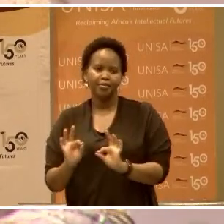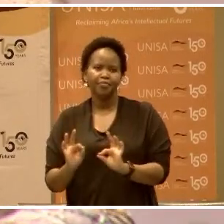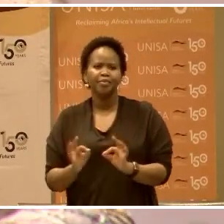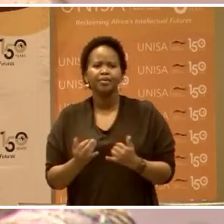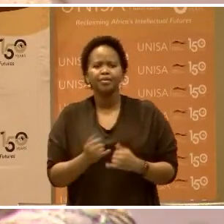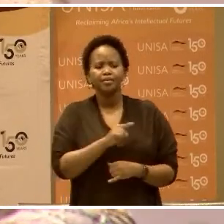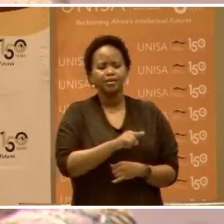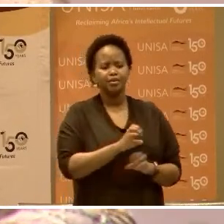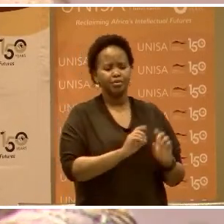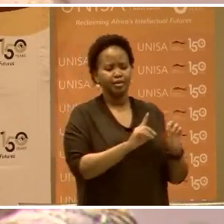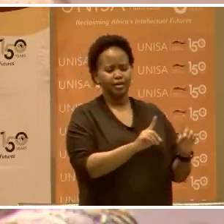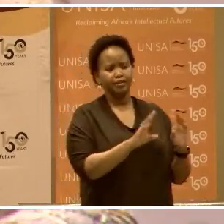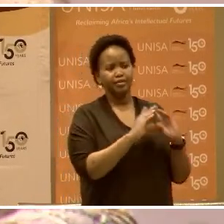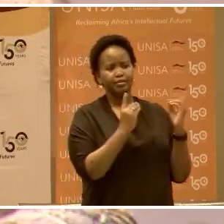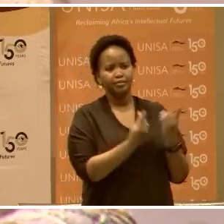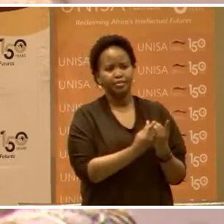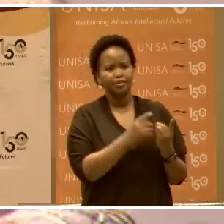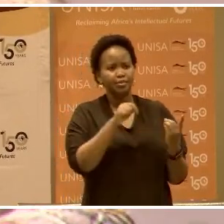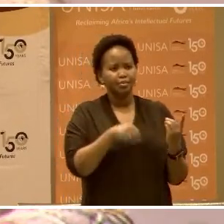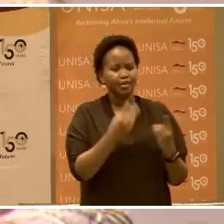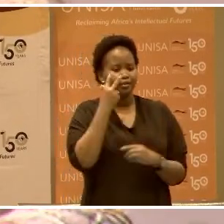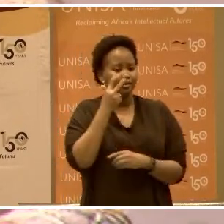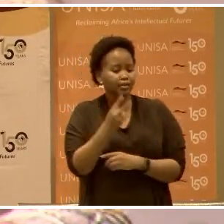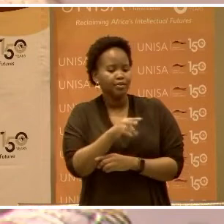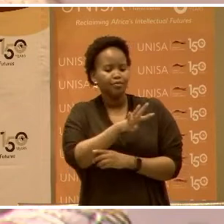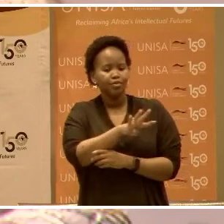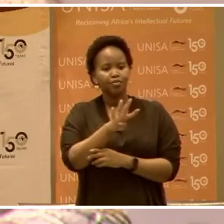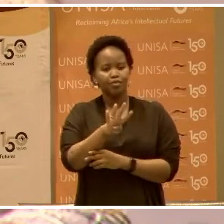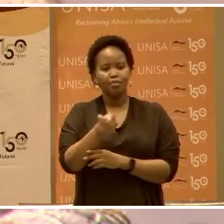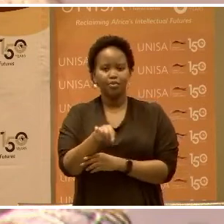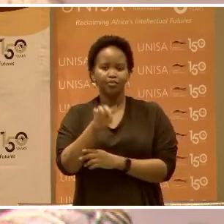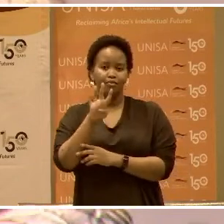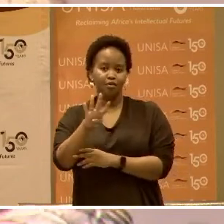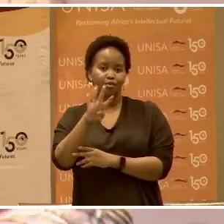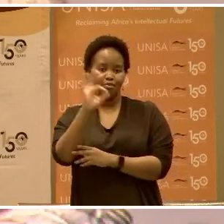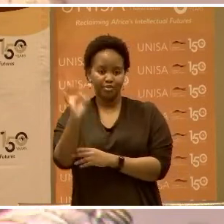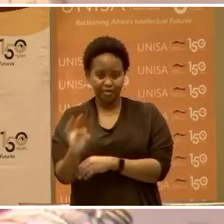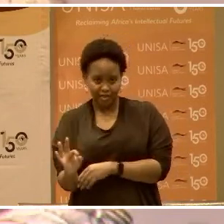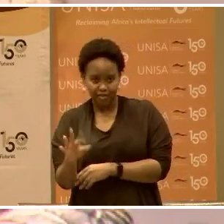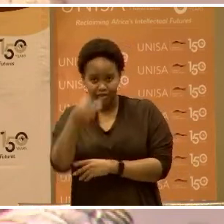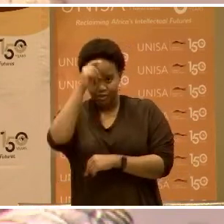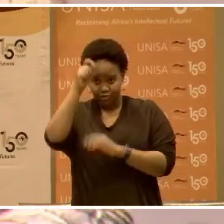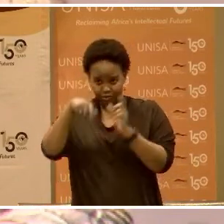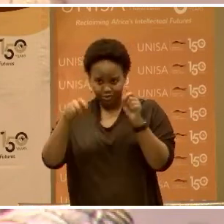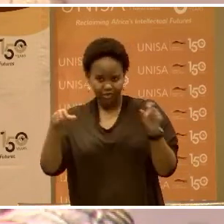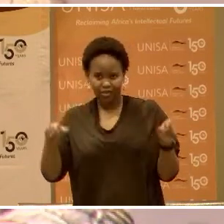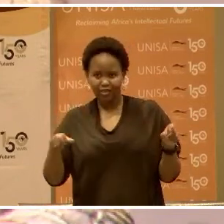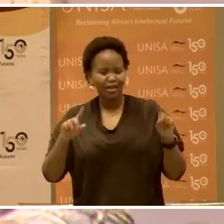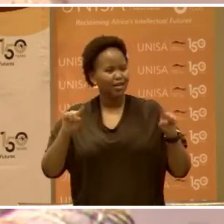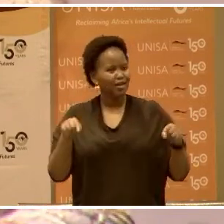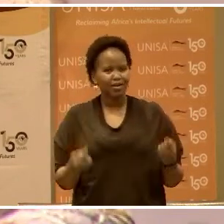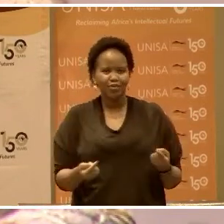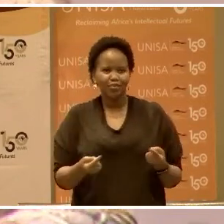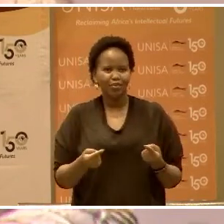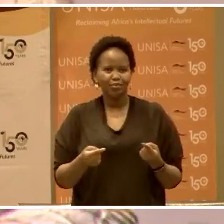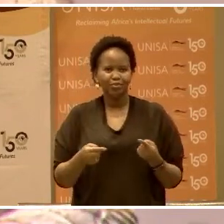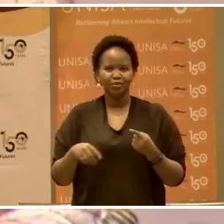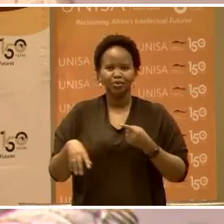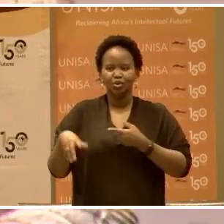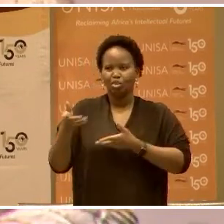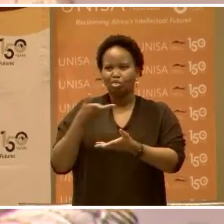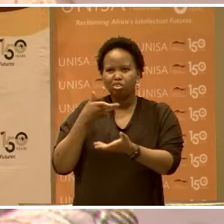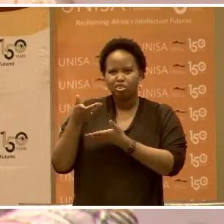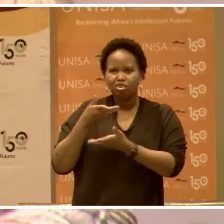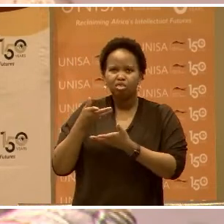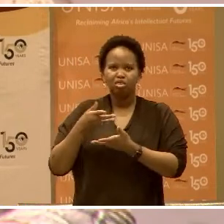education, we see that approximately 44.4% of first-year students are unable to engage actively in